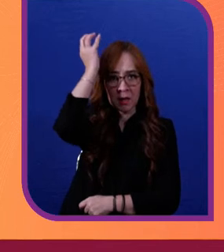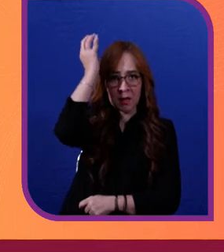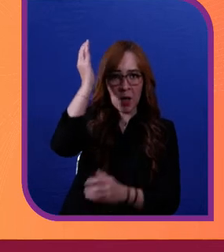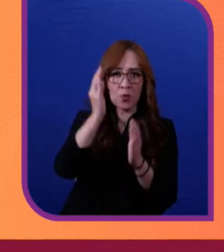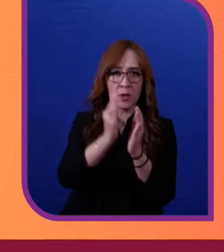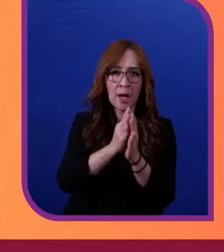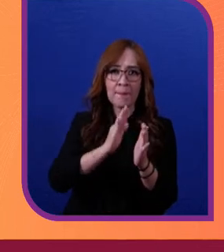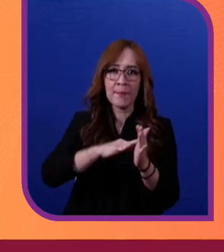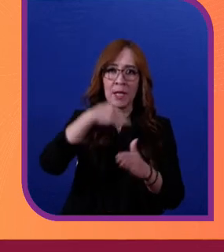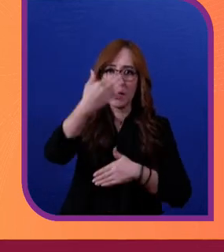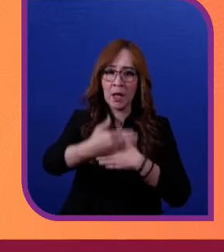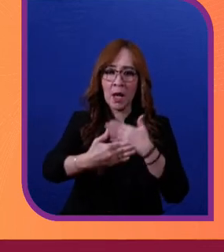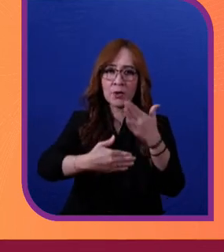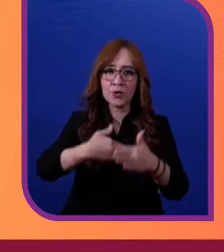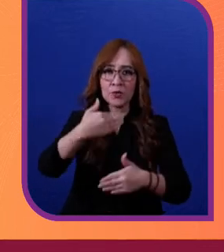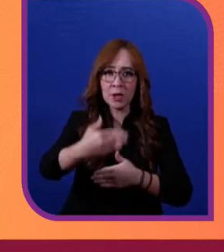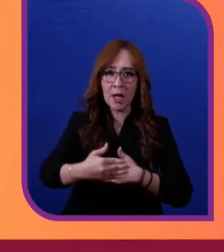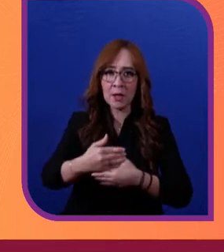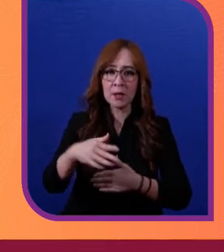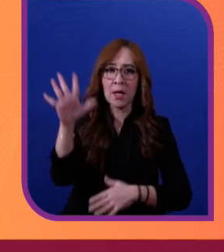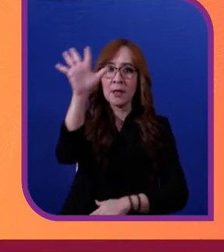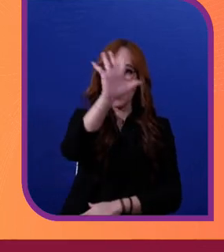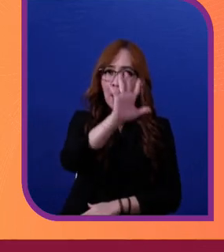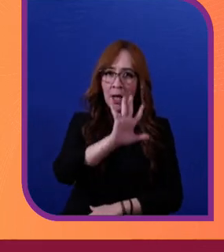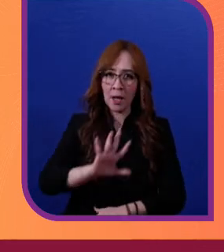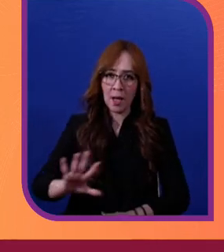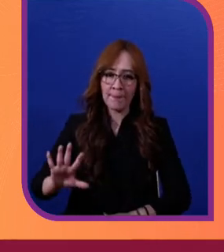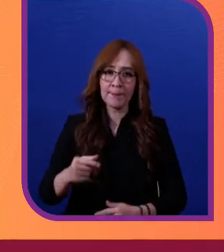be something that